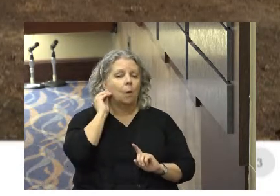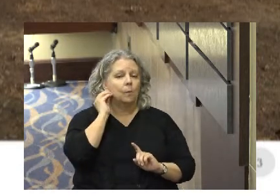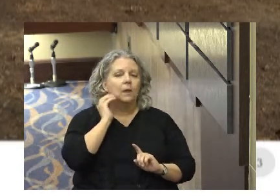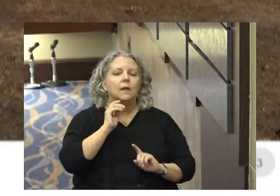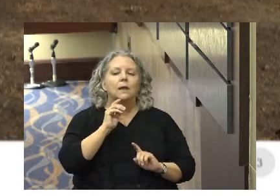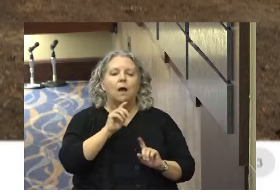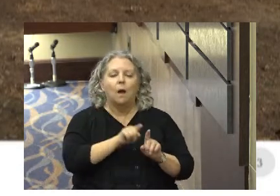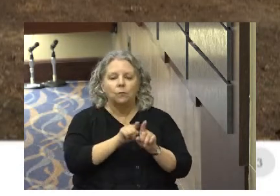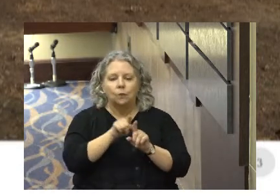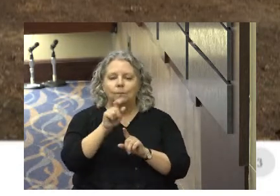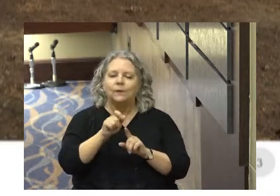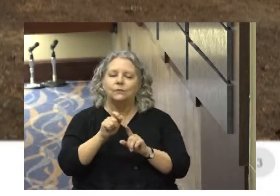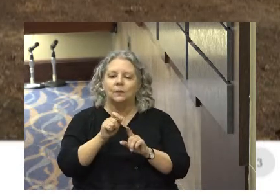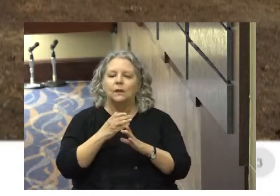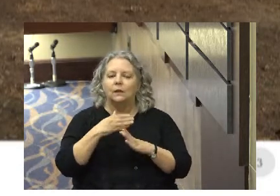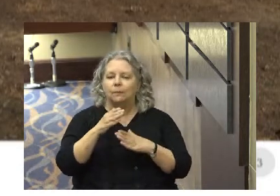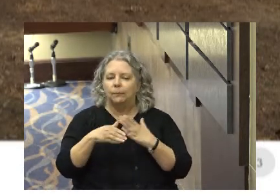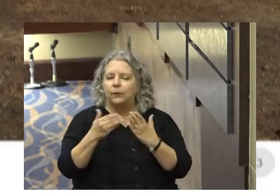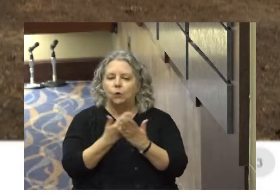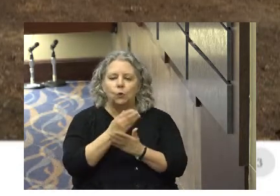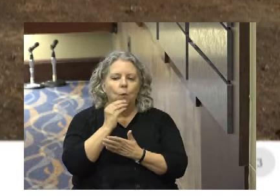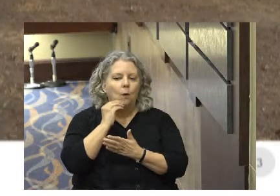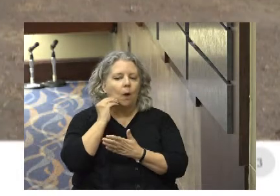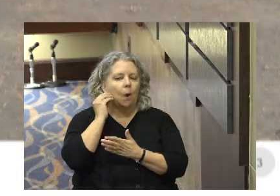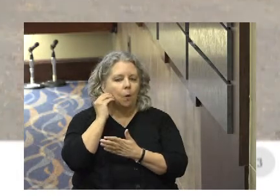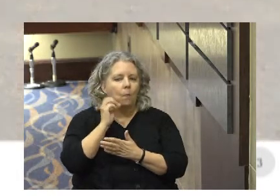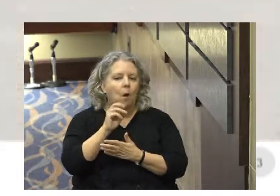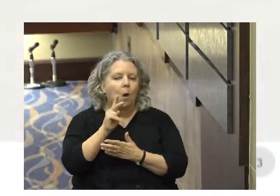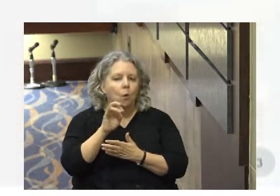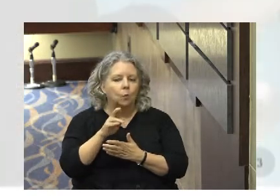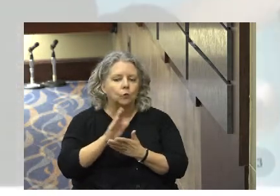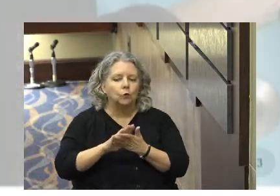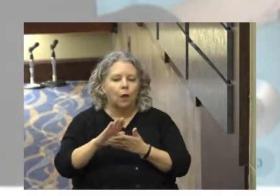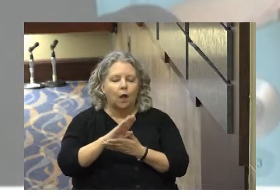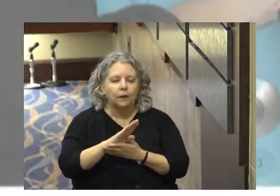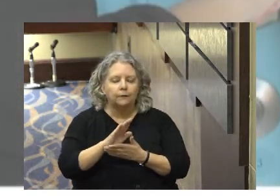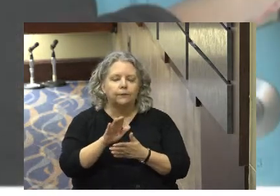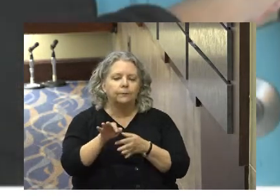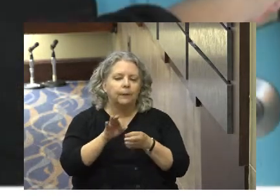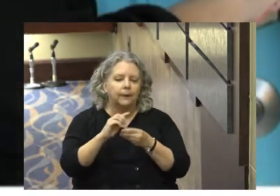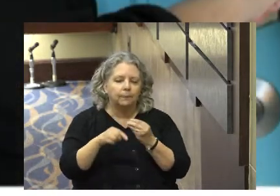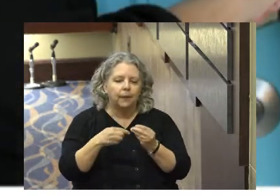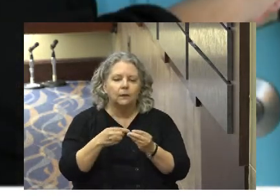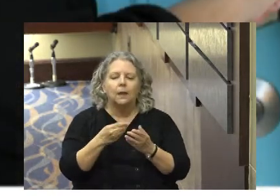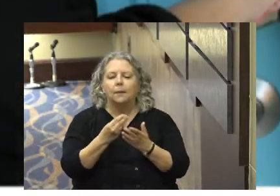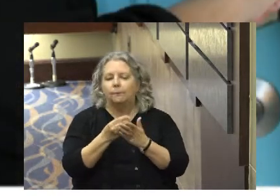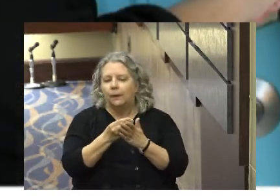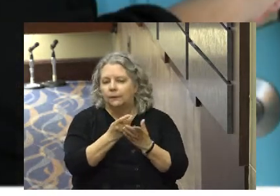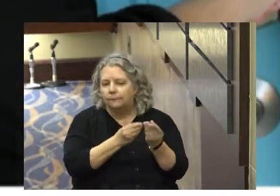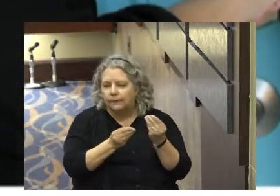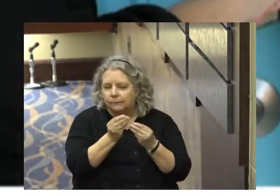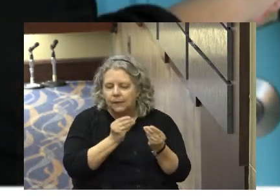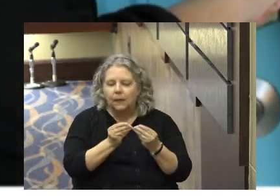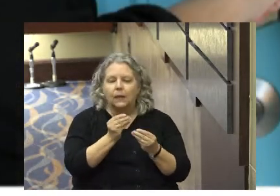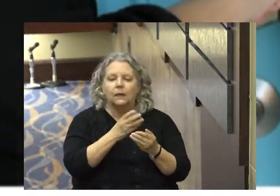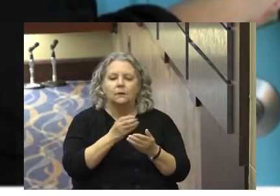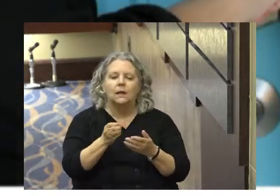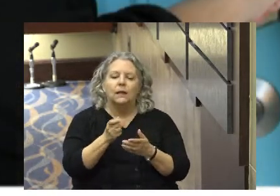Homeowners College, which covers topics such as budgeting, legal aspects of home ownership, taxes, insurance, and home